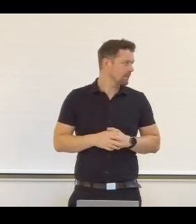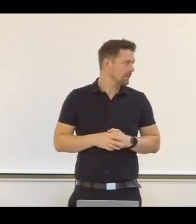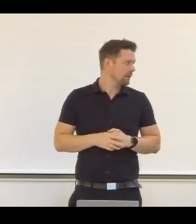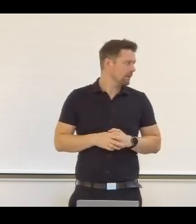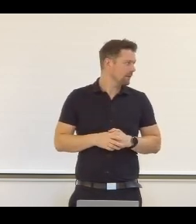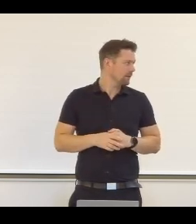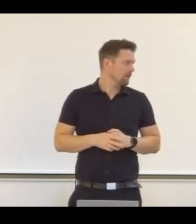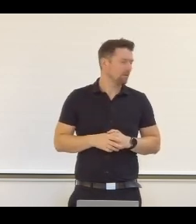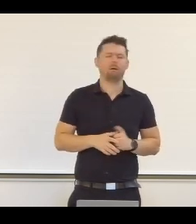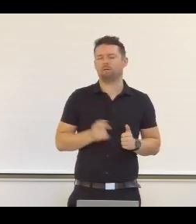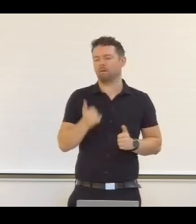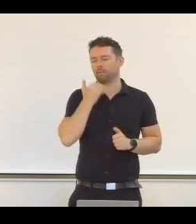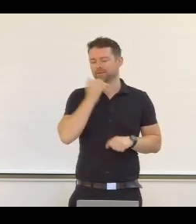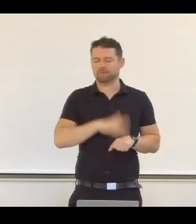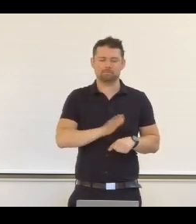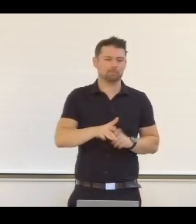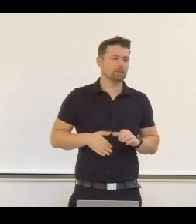I do have some time? Cool.